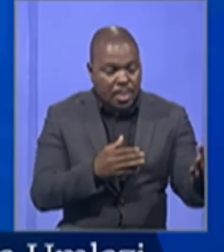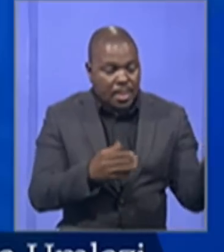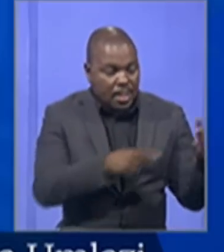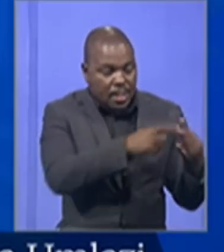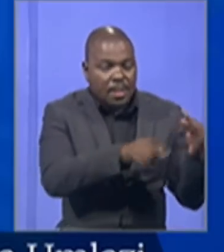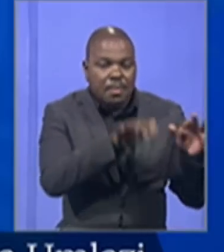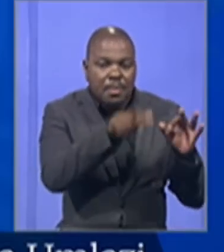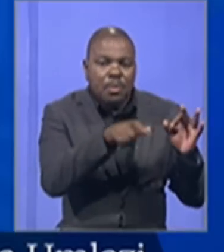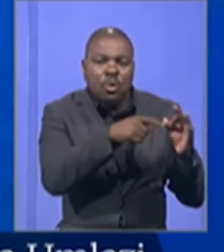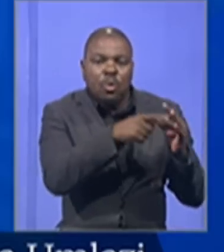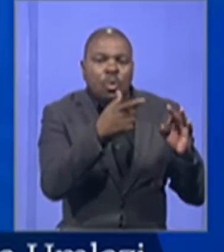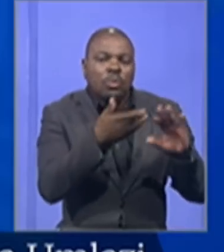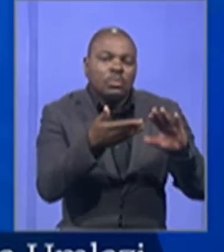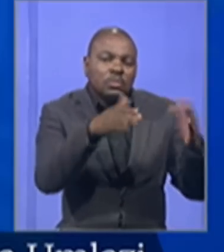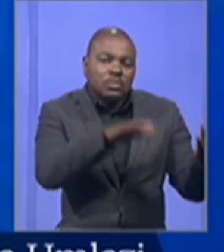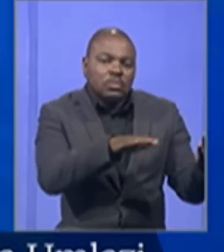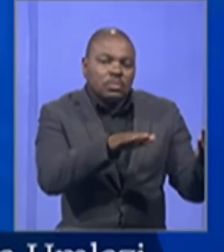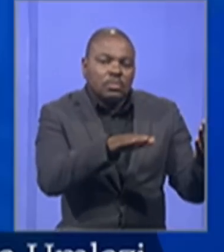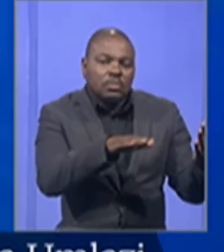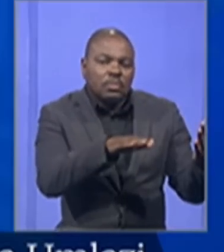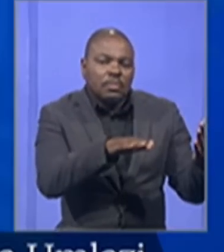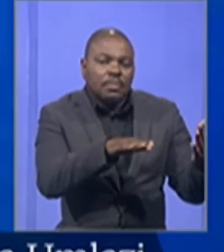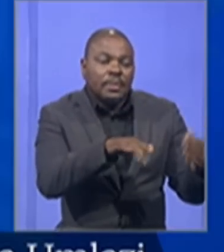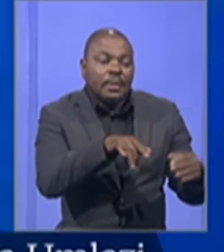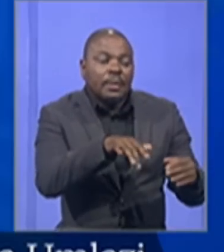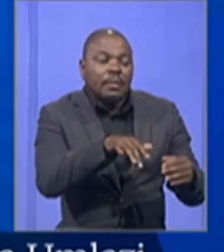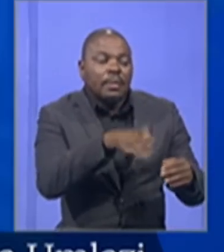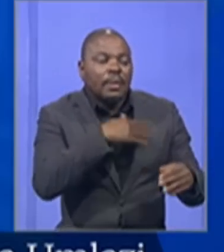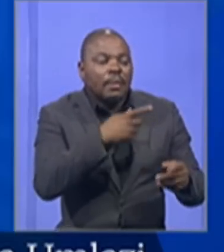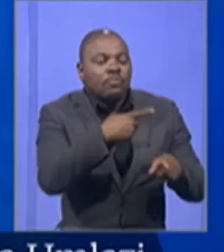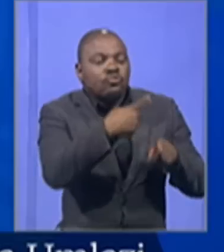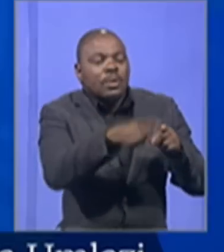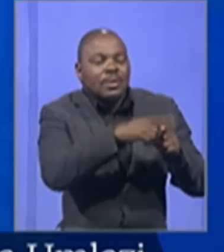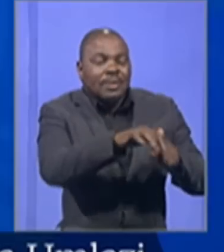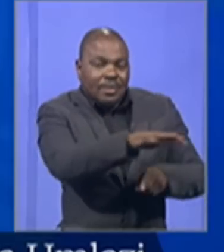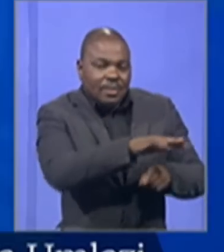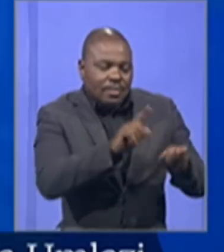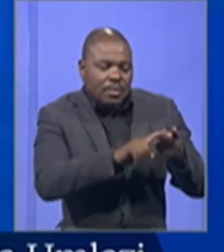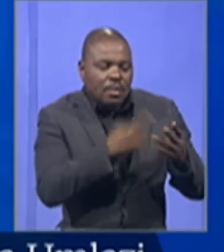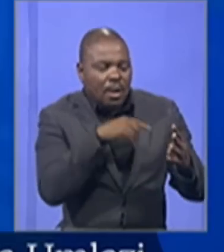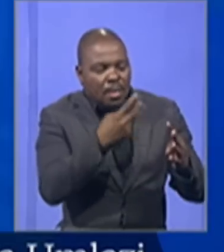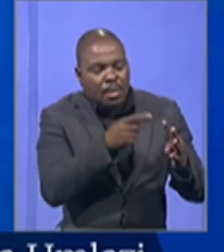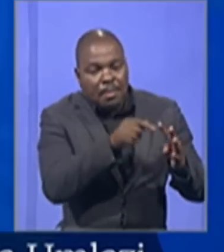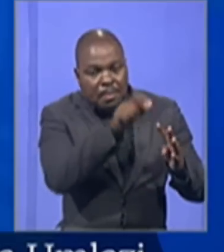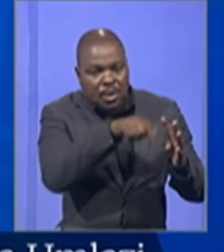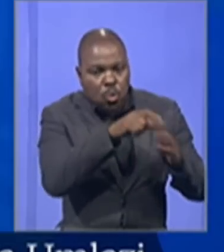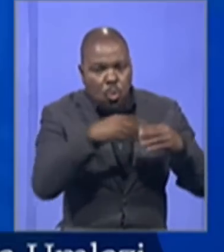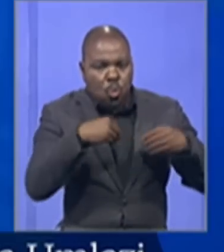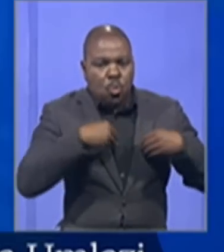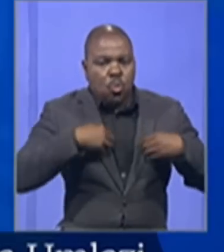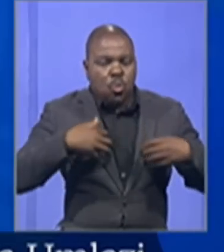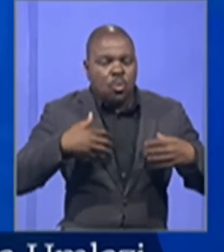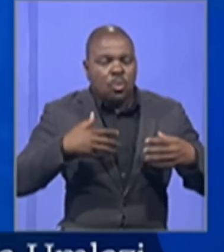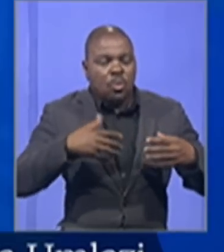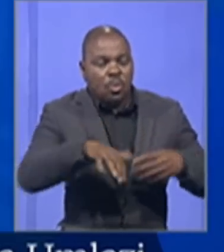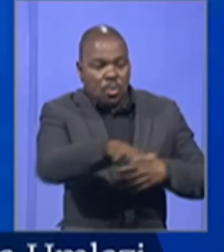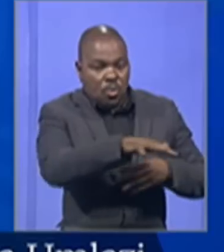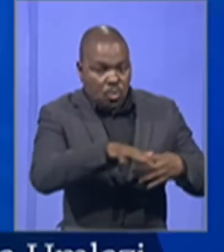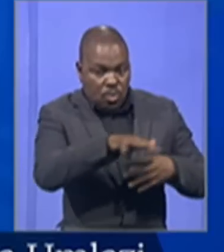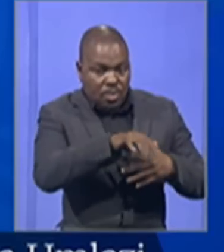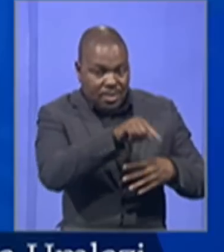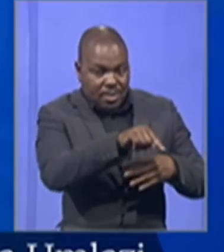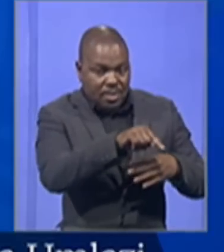were tenants at the place where they were killed. One was the landlord, and also another man was killed with the